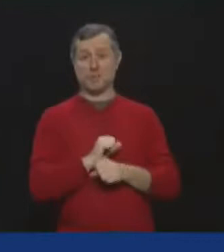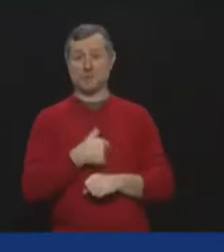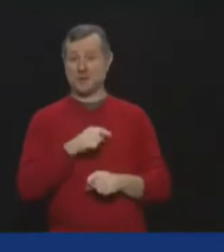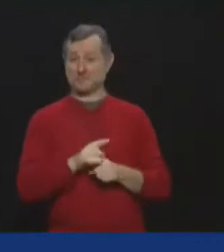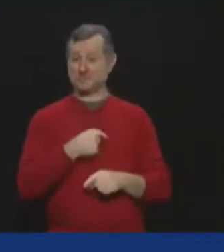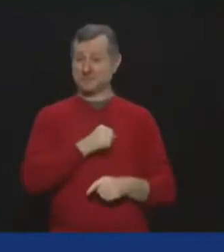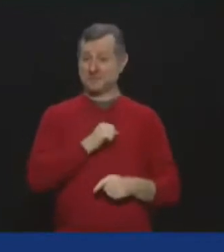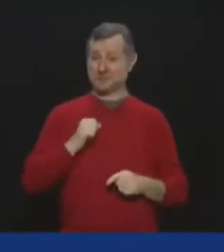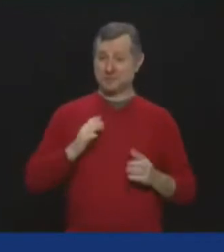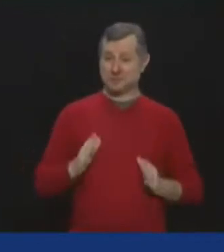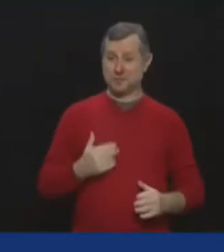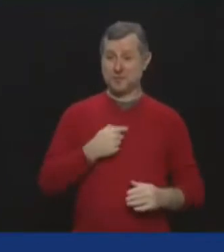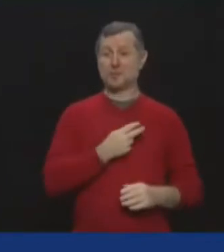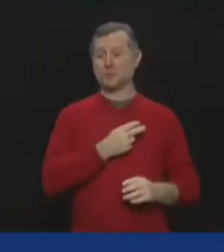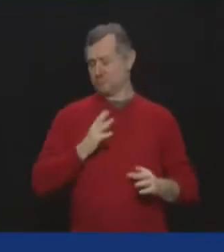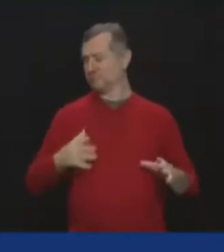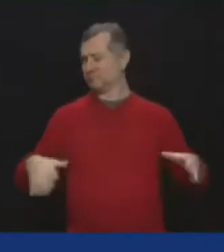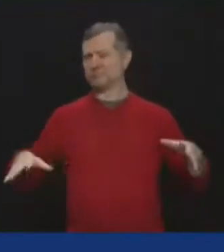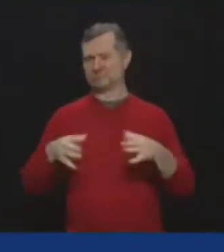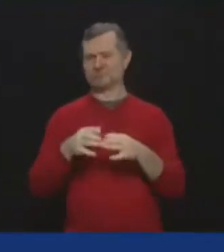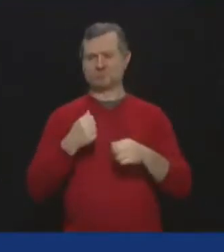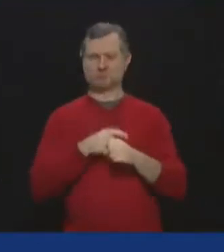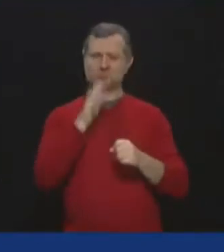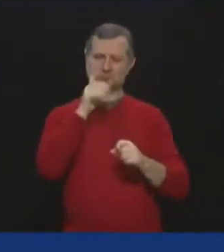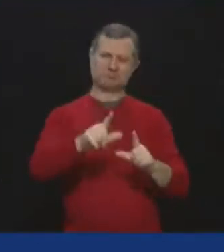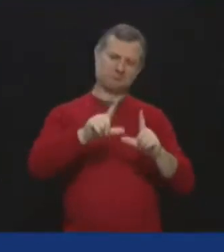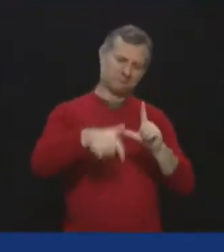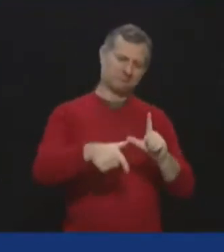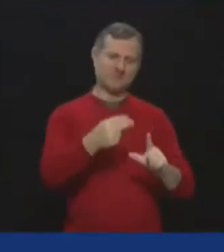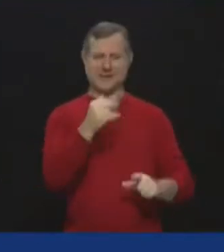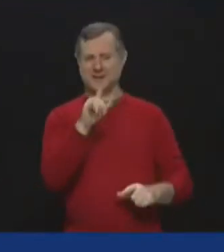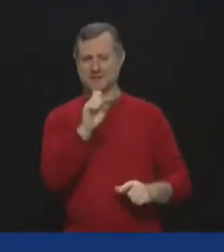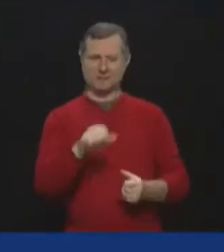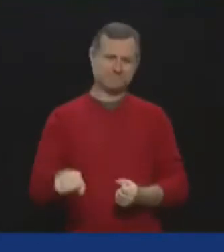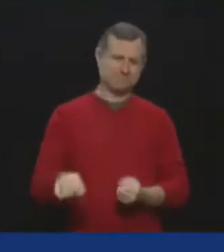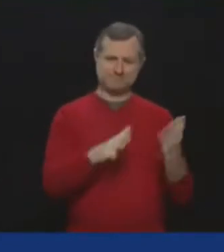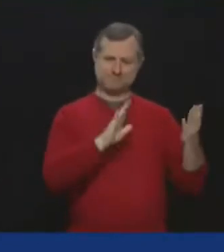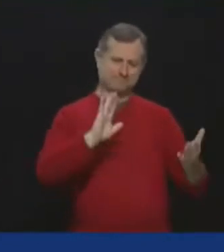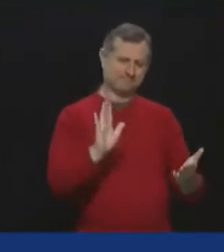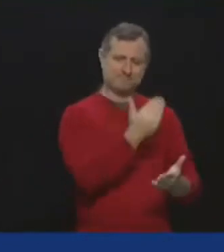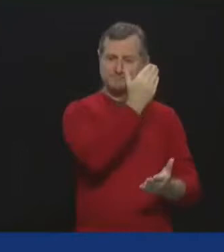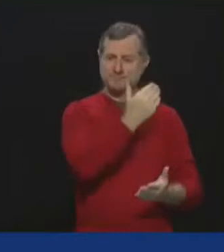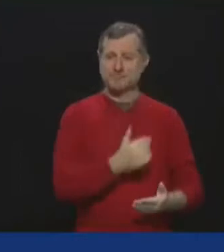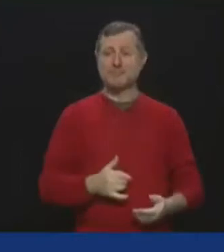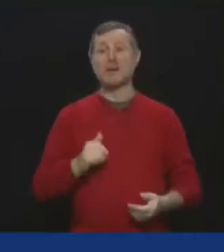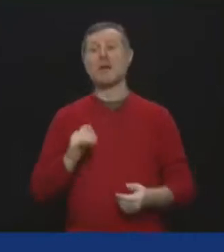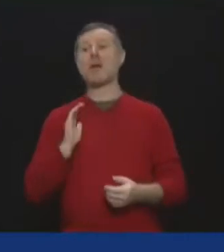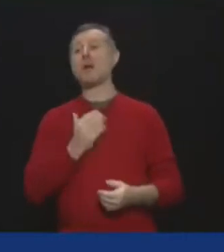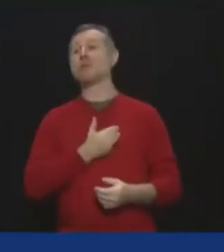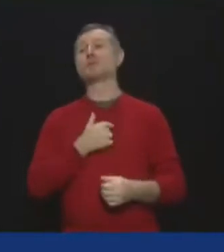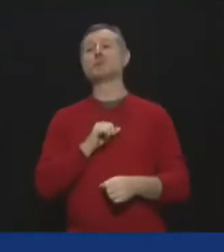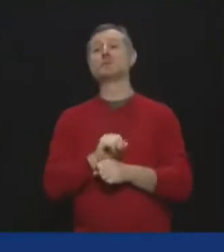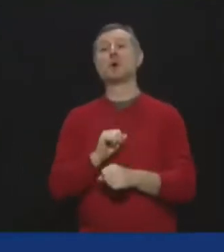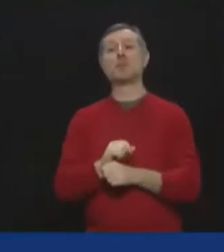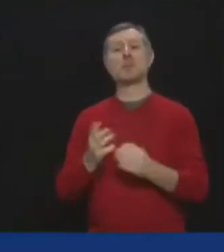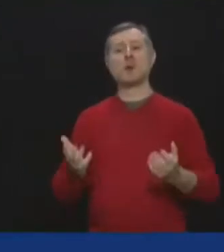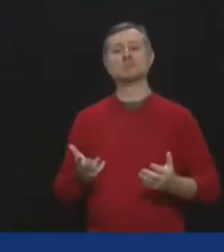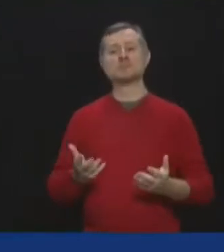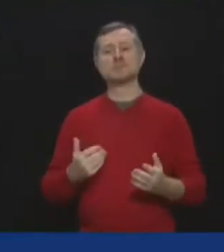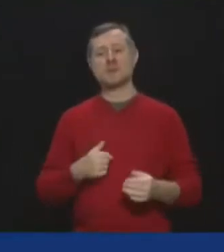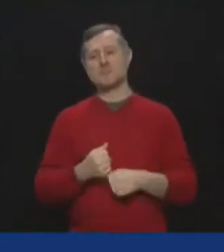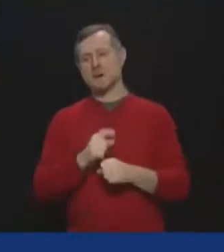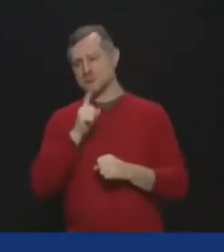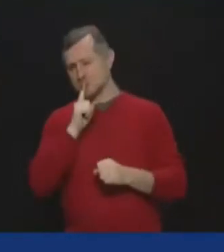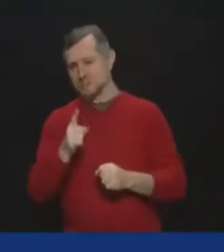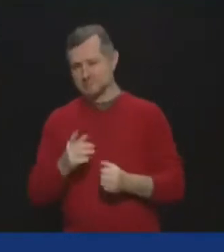we repeal Hyde. And last, our job is to lift up your voices, to make sure that every single